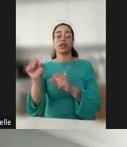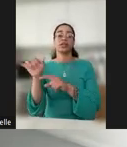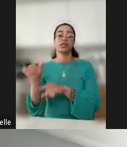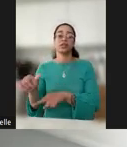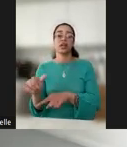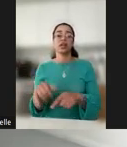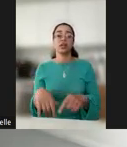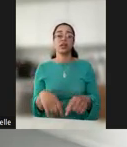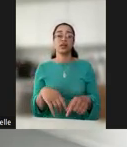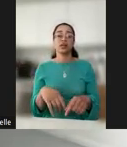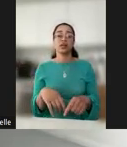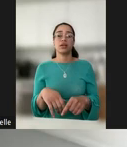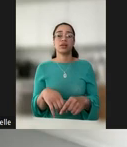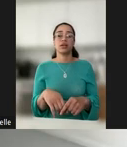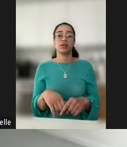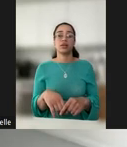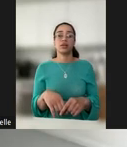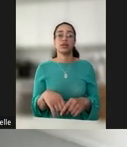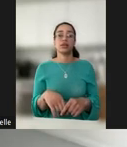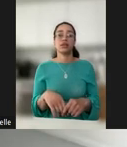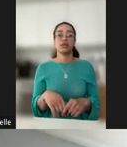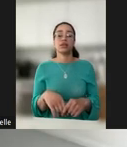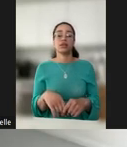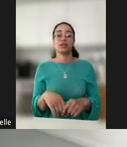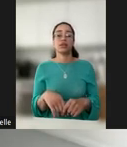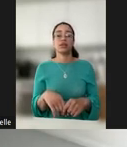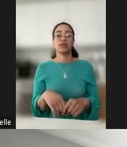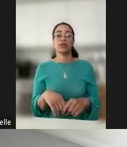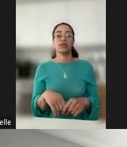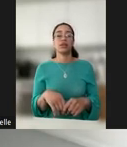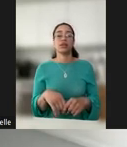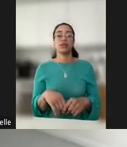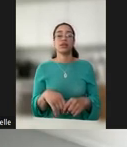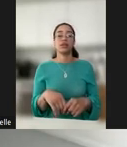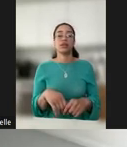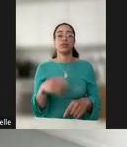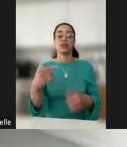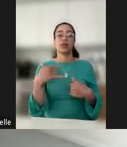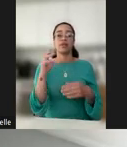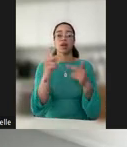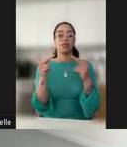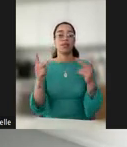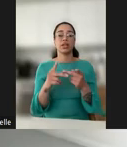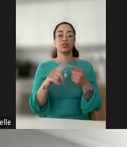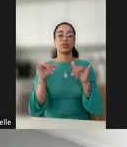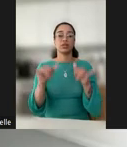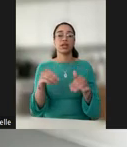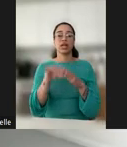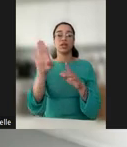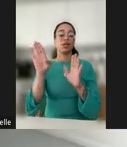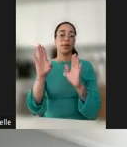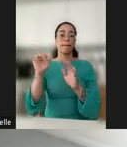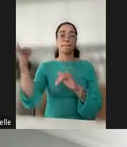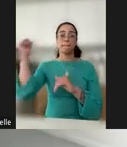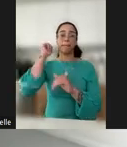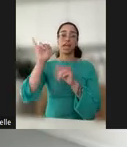go out is the backyard. If they don't have a backyard, then they have no place to stay out. We have a story. We have many